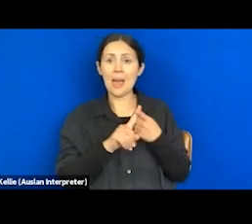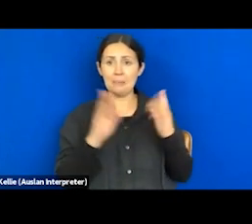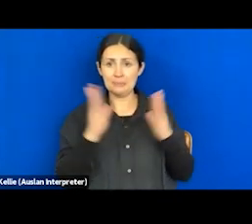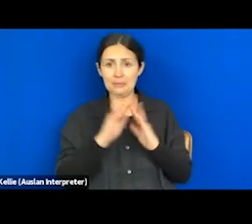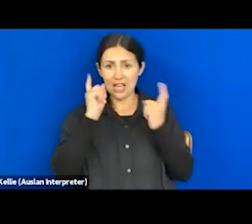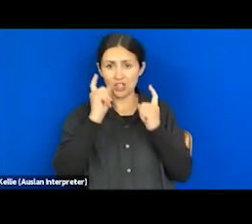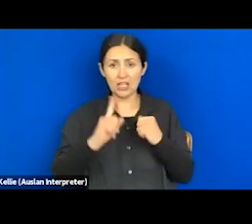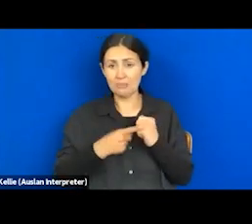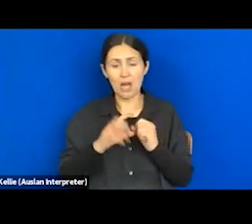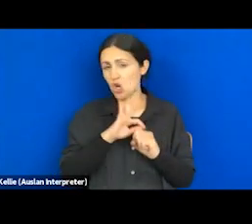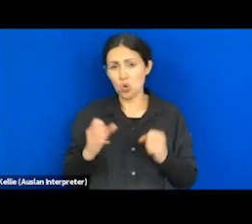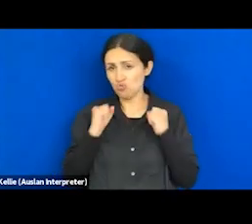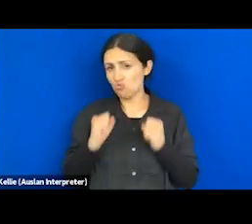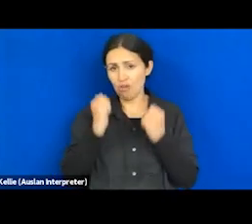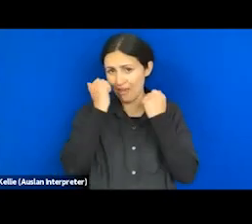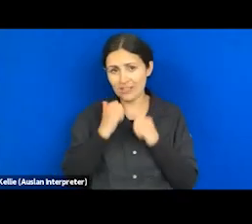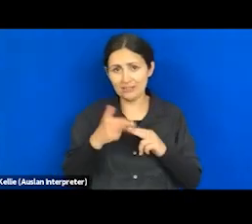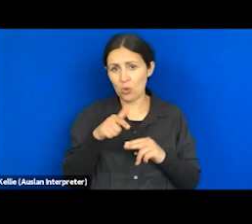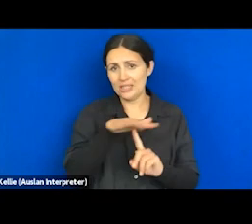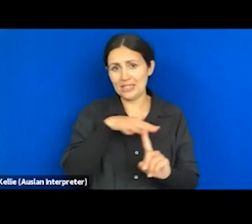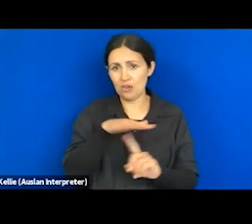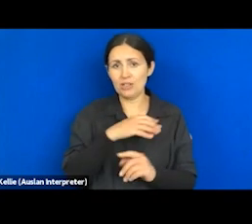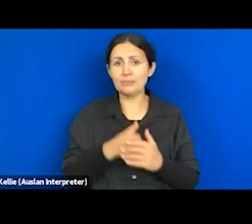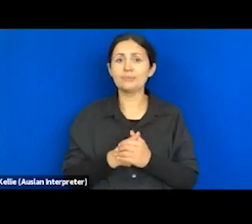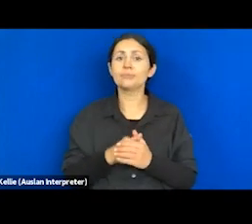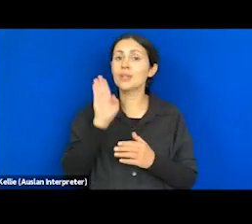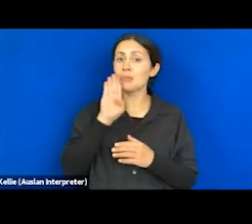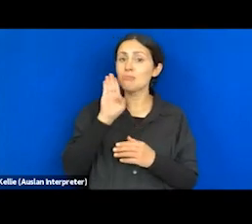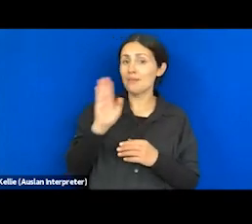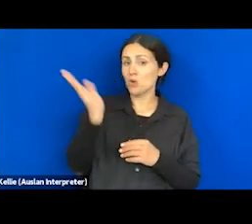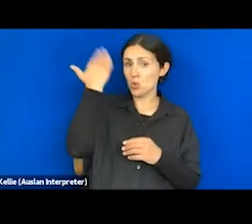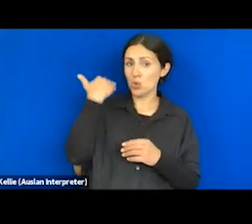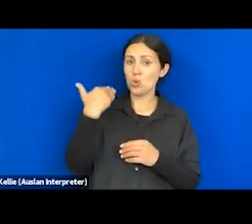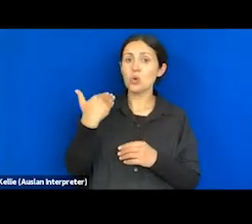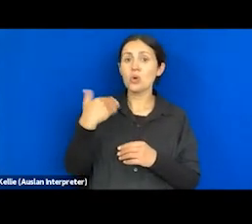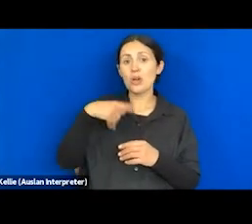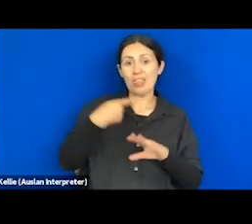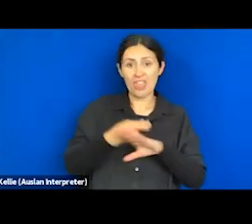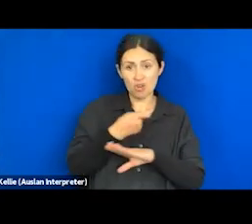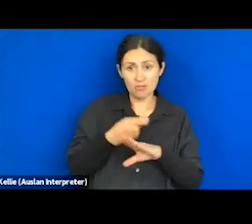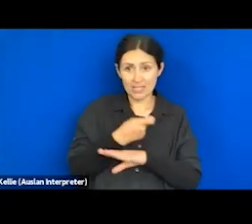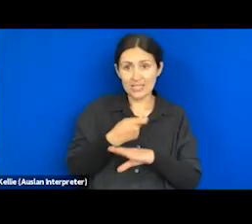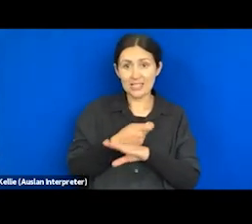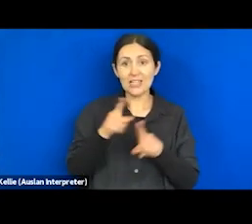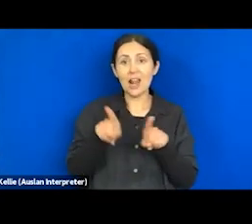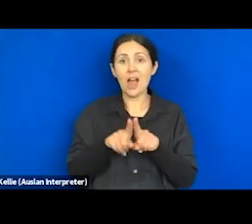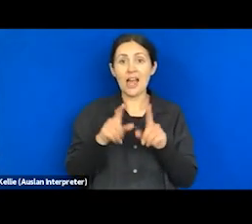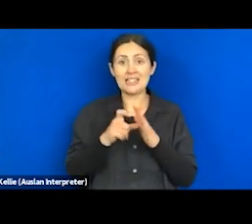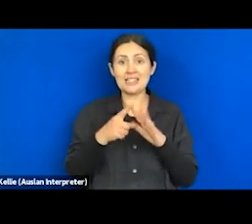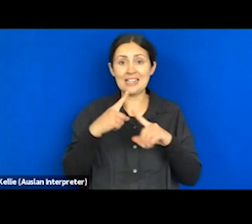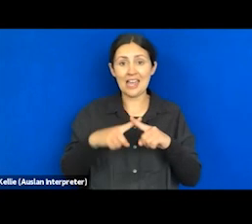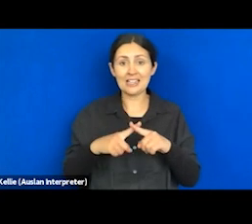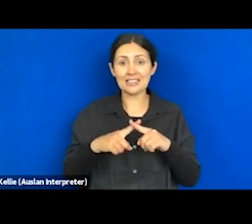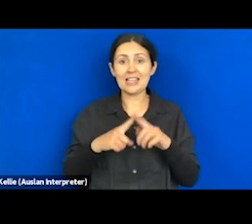evidence base for this approach either. Previous studies have shown that agonist-like therapies, for example, dexamphetamine, have some